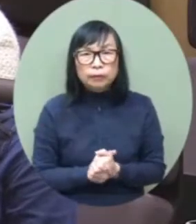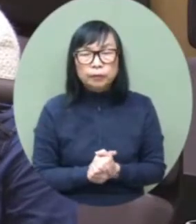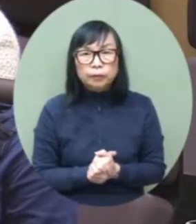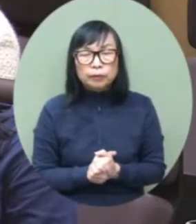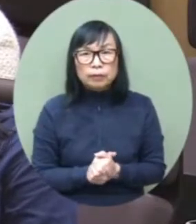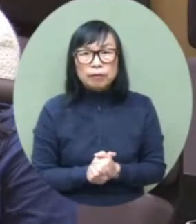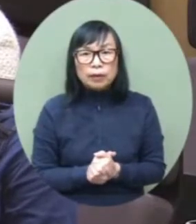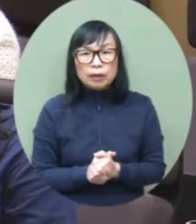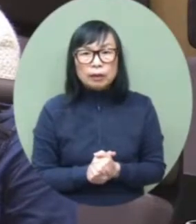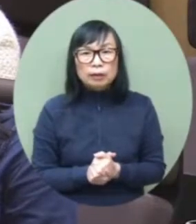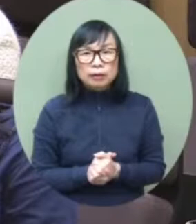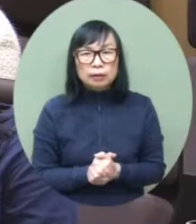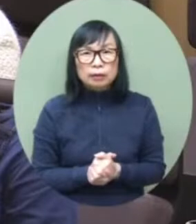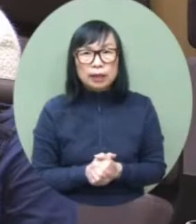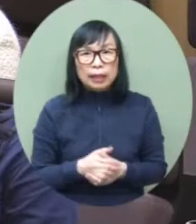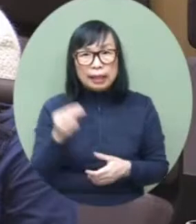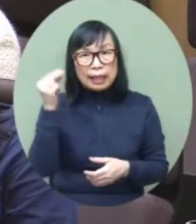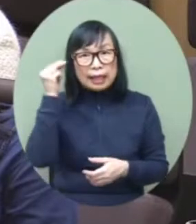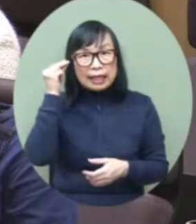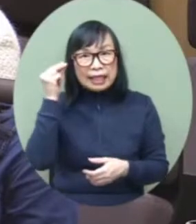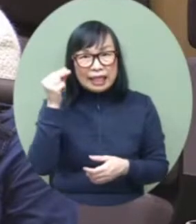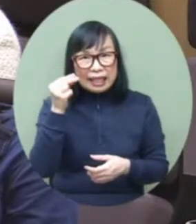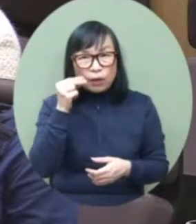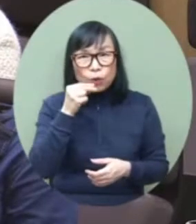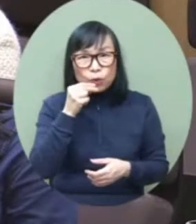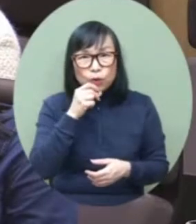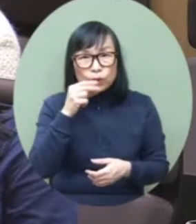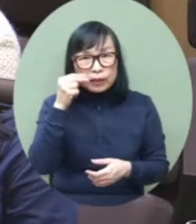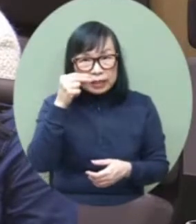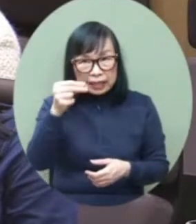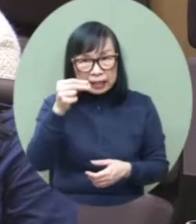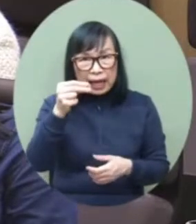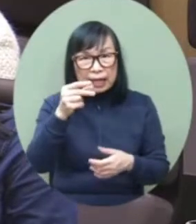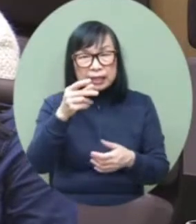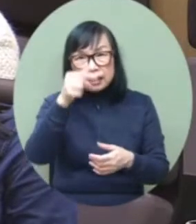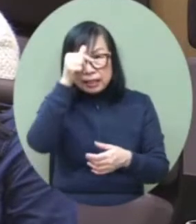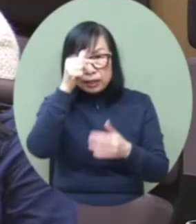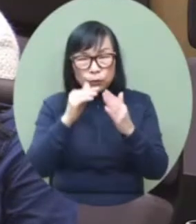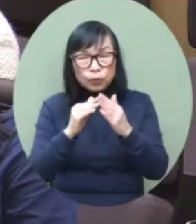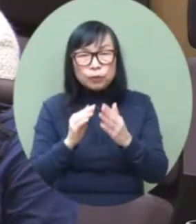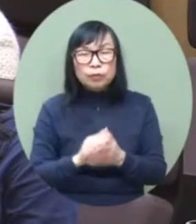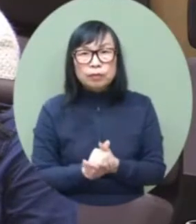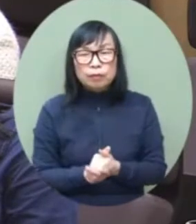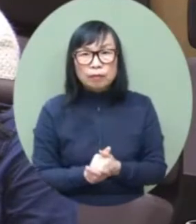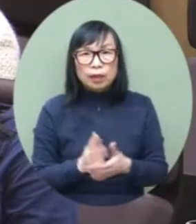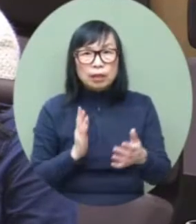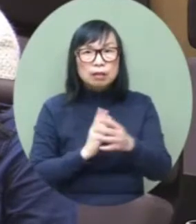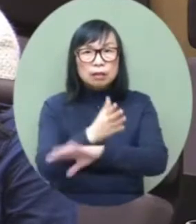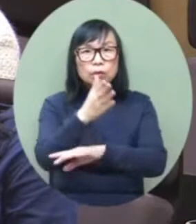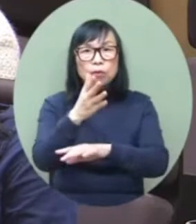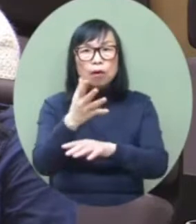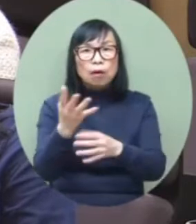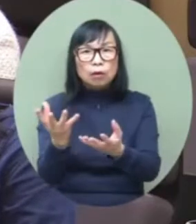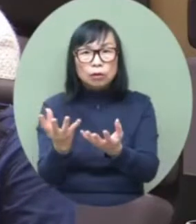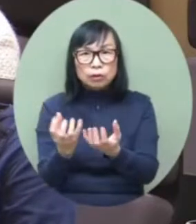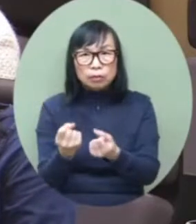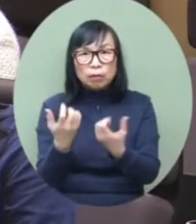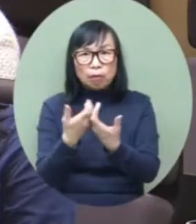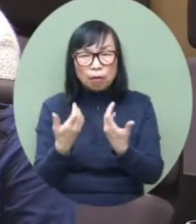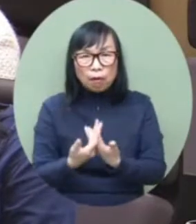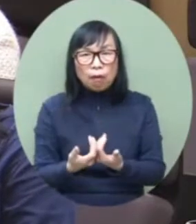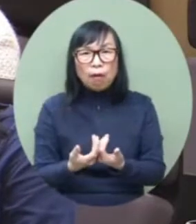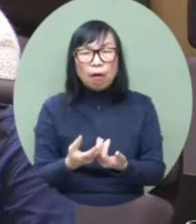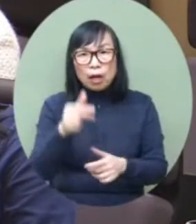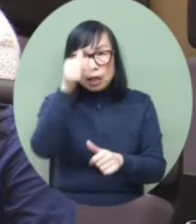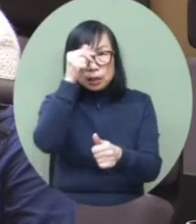hospitals reaching or even exceeding their full capacity. So does the HA have any concrete measures to alleviate